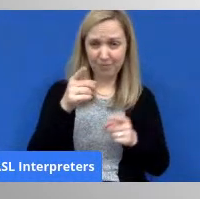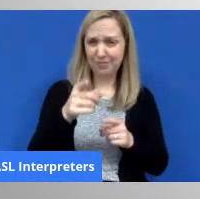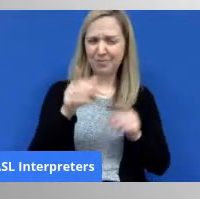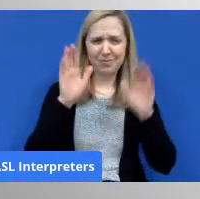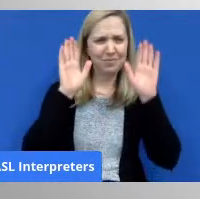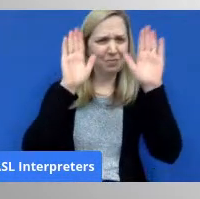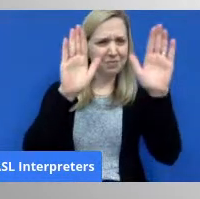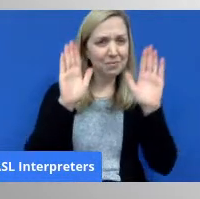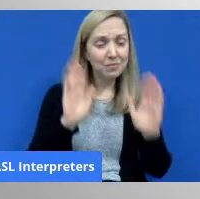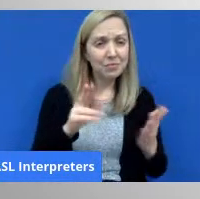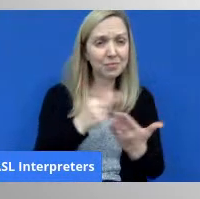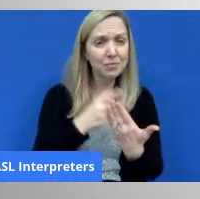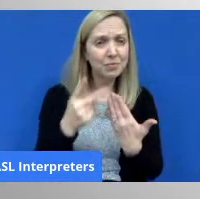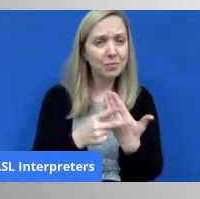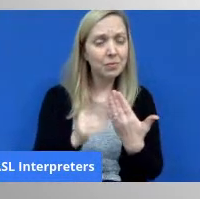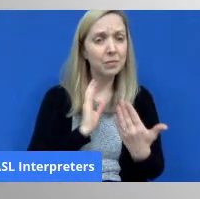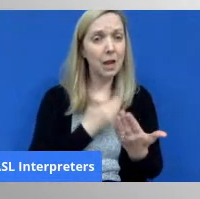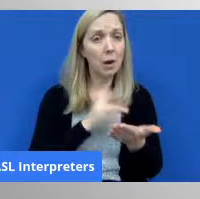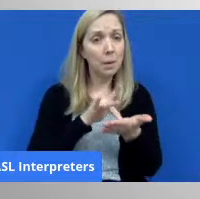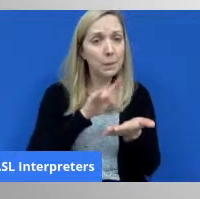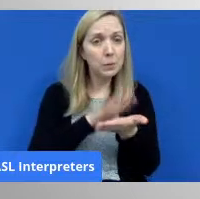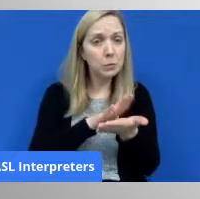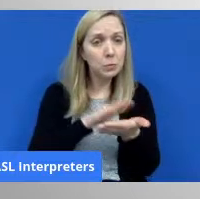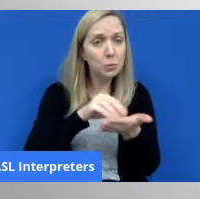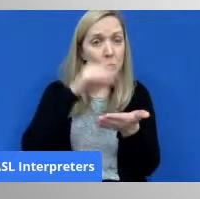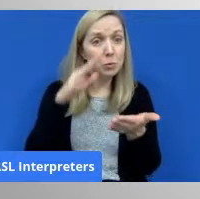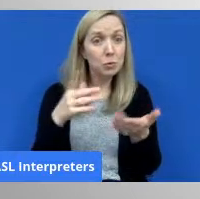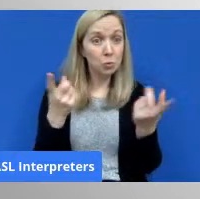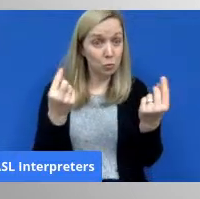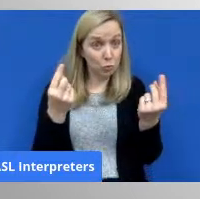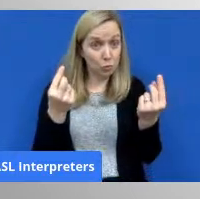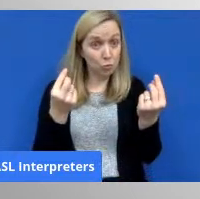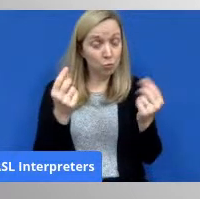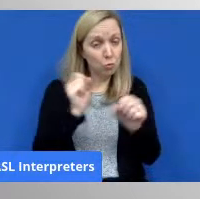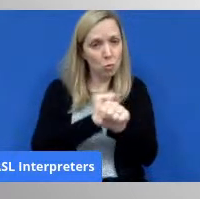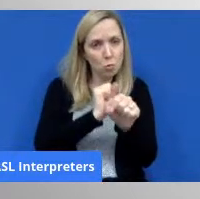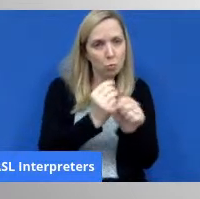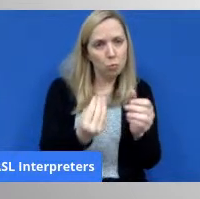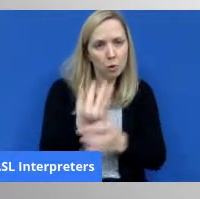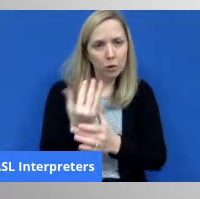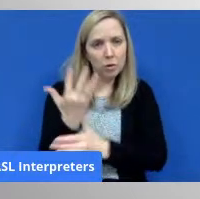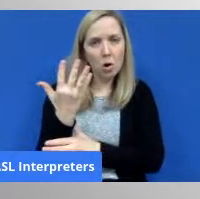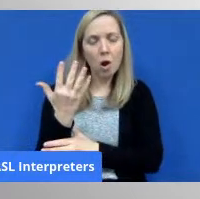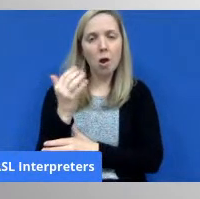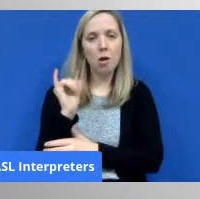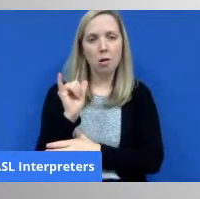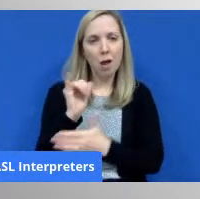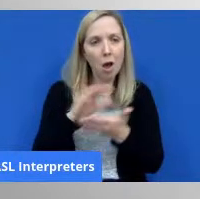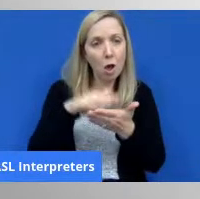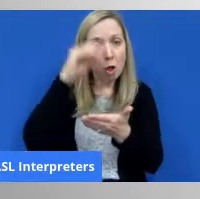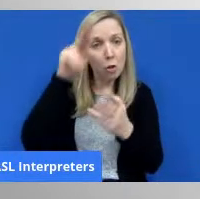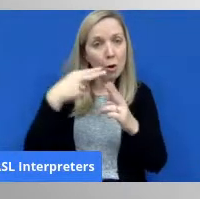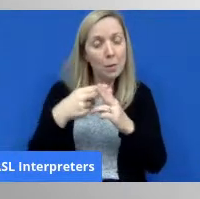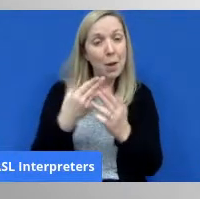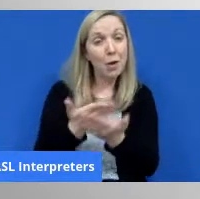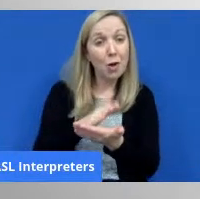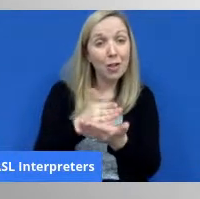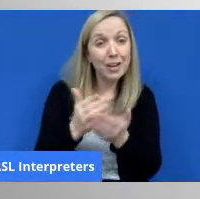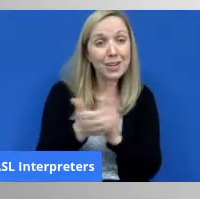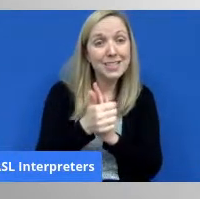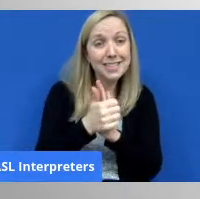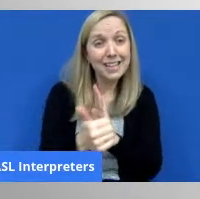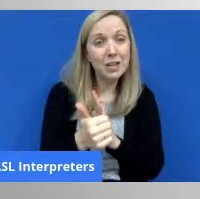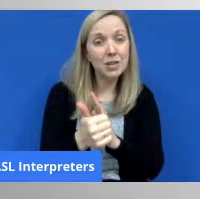school students, and they get to work in the garden, learn about culinary skills, and then at the end of the week, they do a